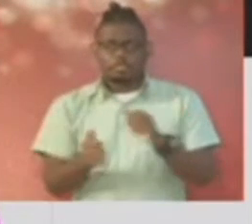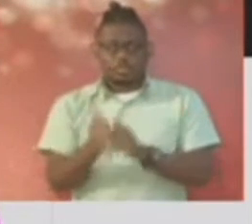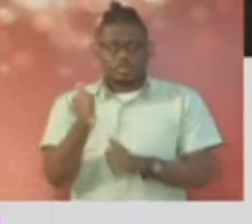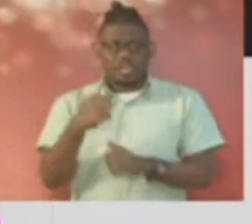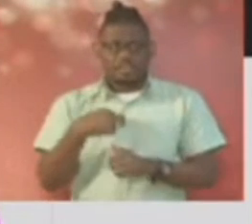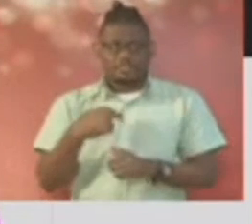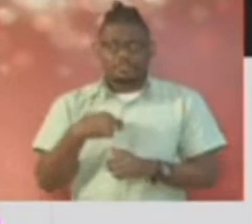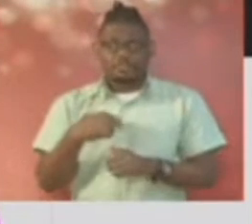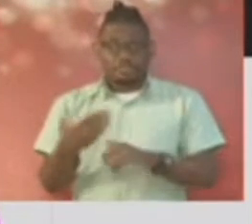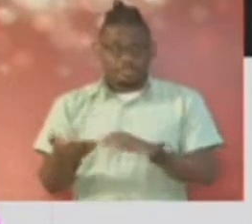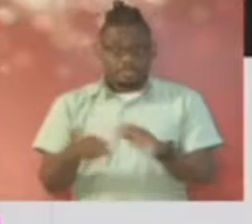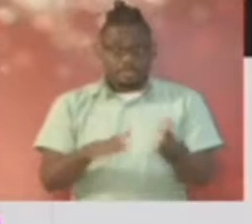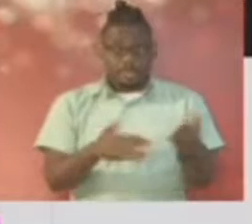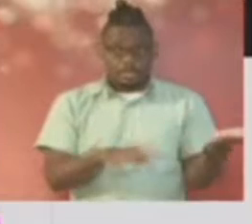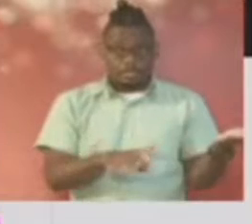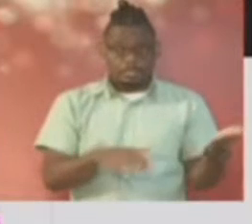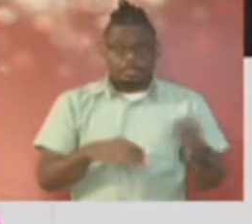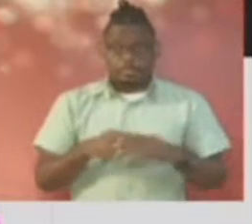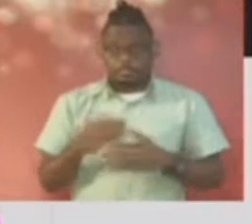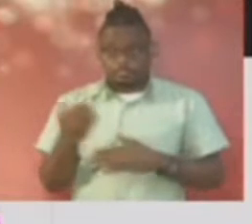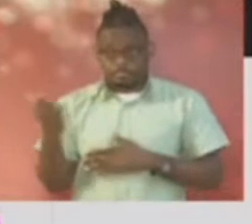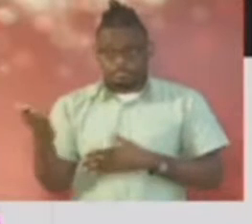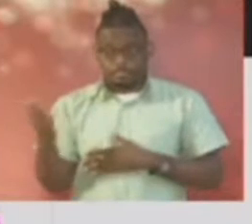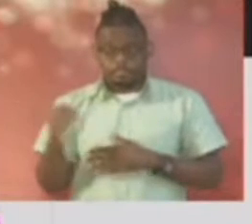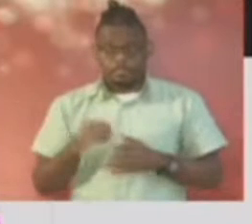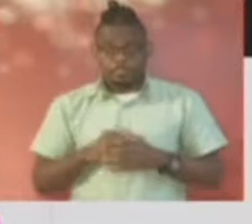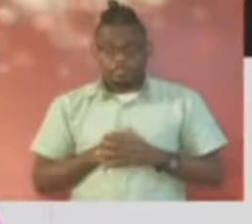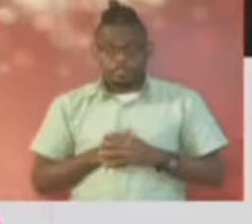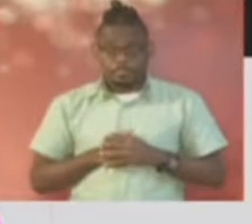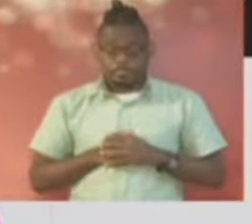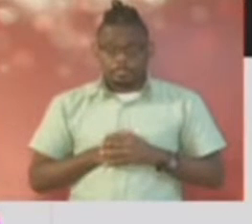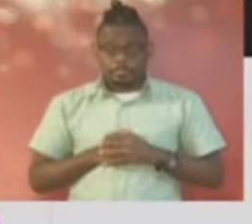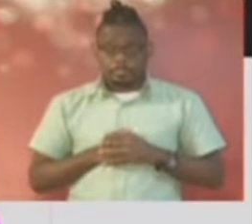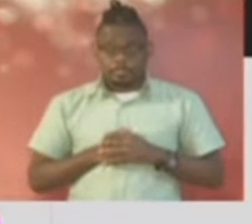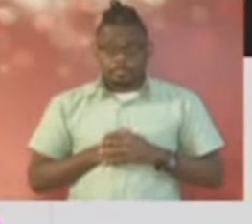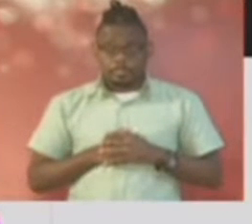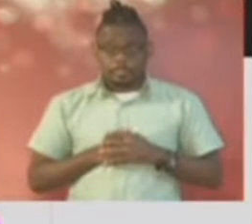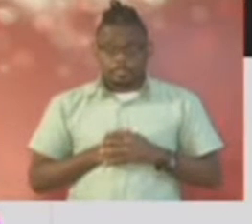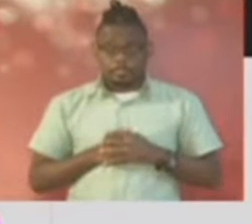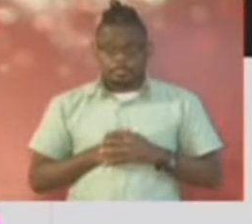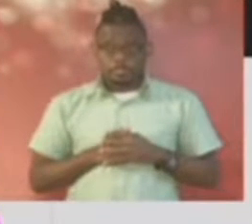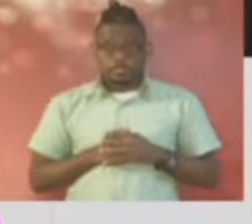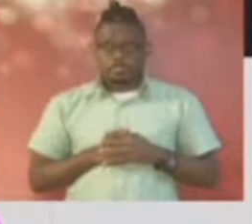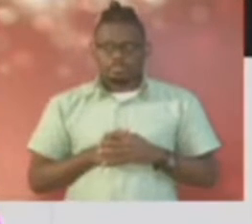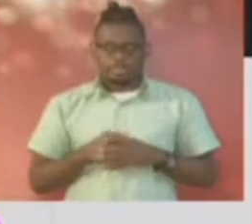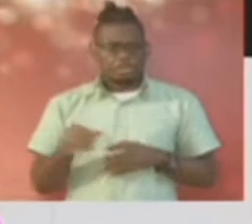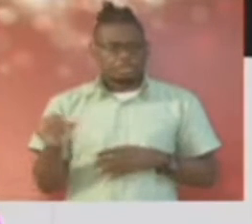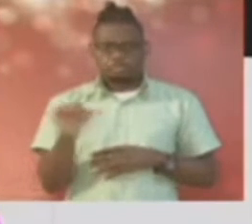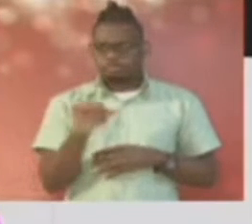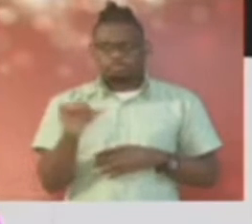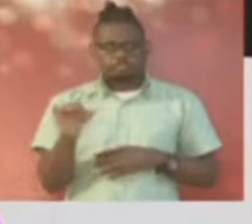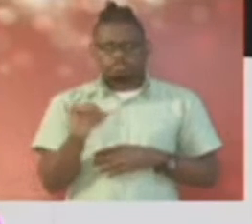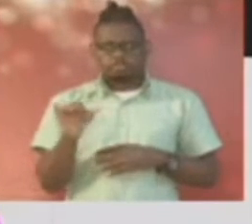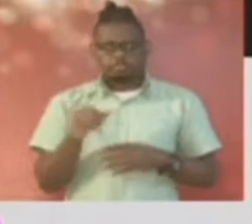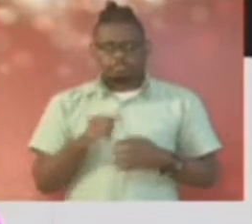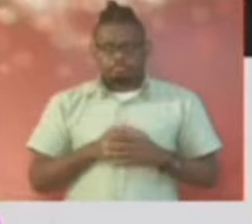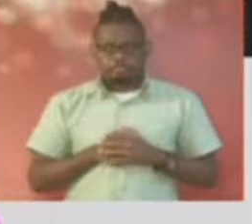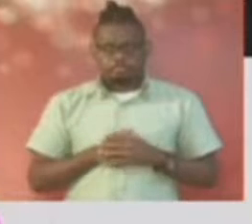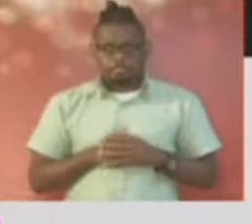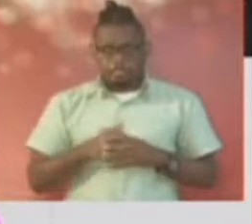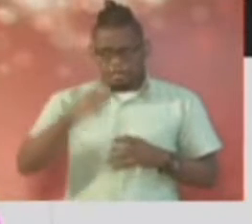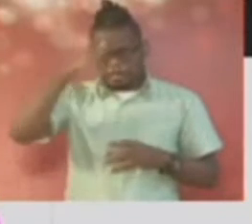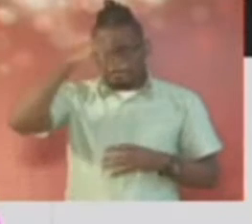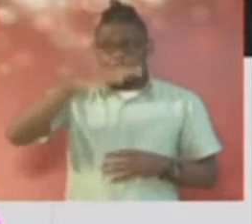from COVID-19, we have seen a pattern that has maintained itself, where 3/4 of the individuals